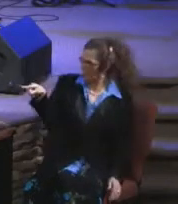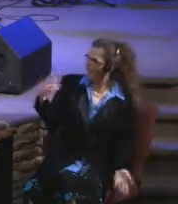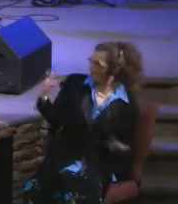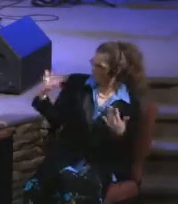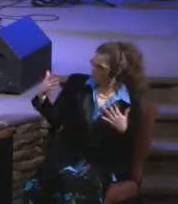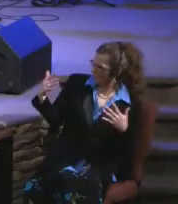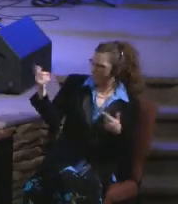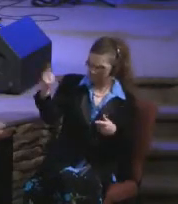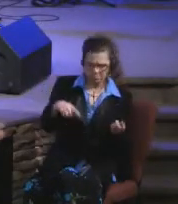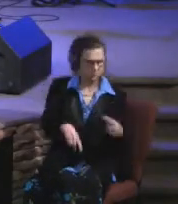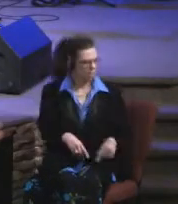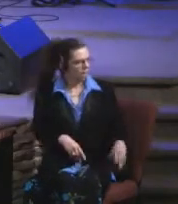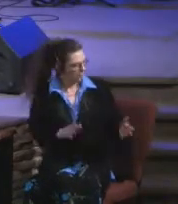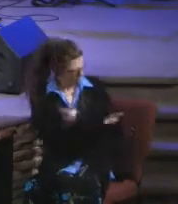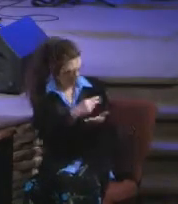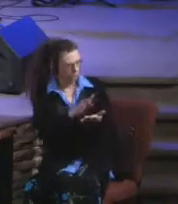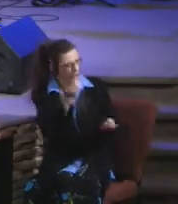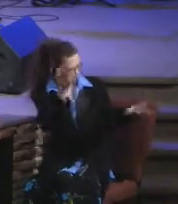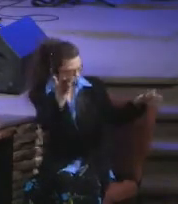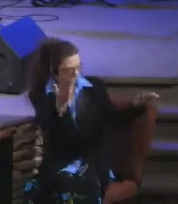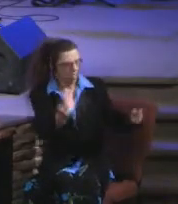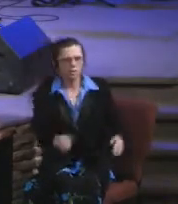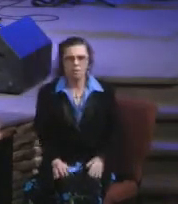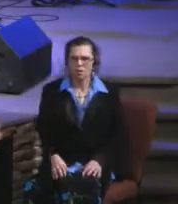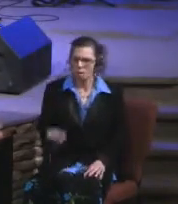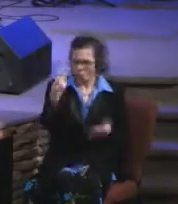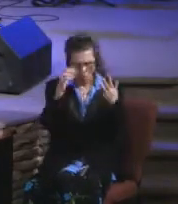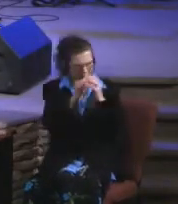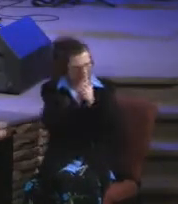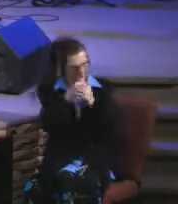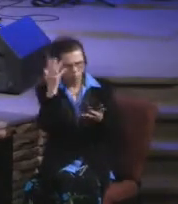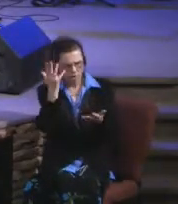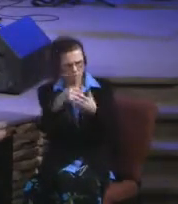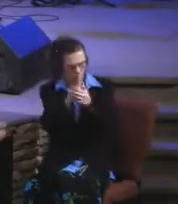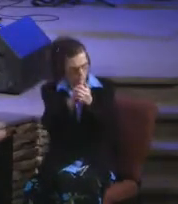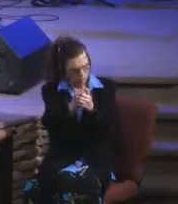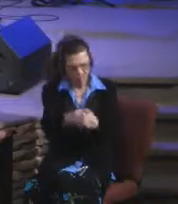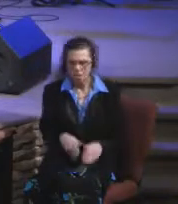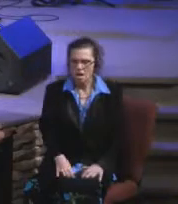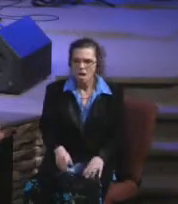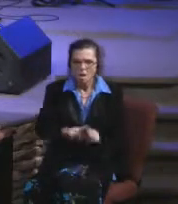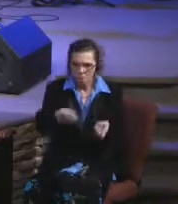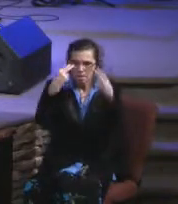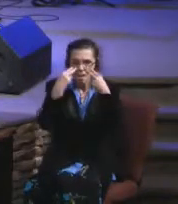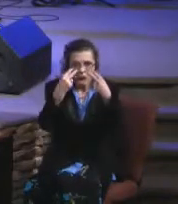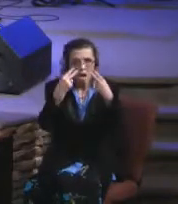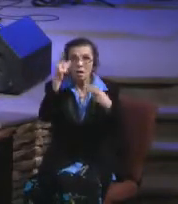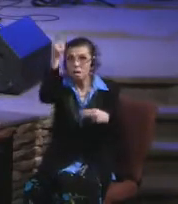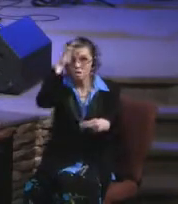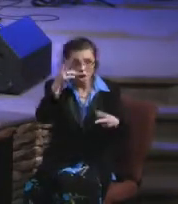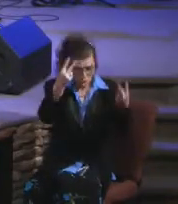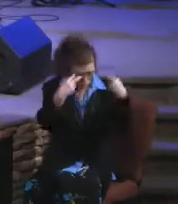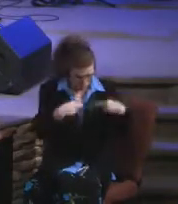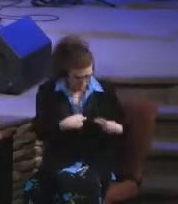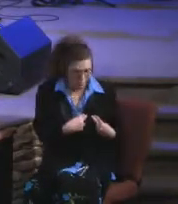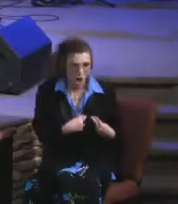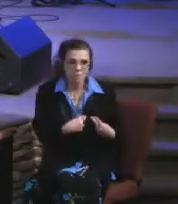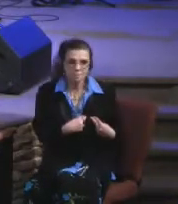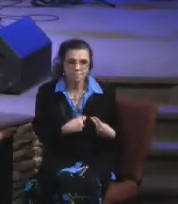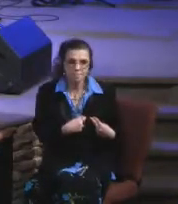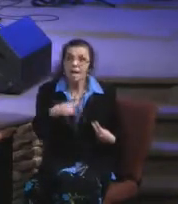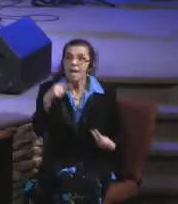is awesome, and they're really holy and really, oh, look at them worship. But God looks at the heart. God looks